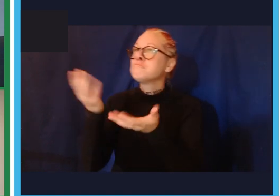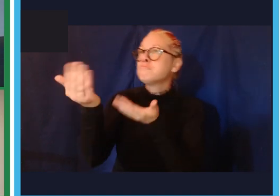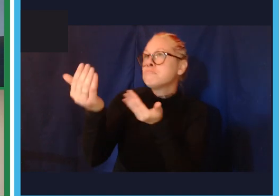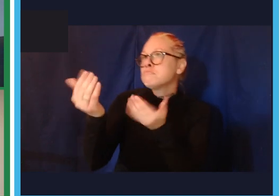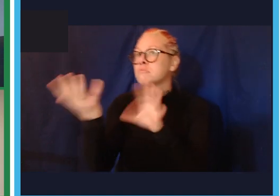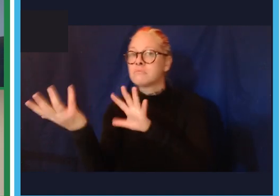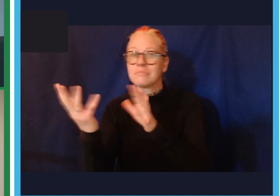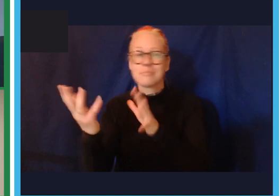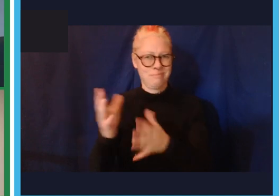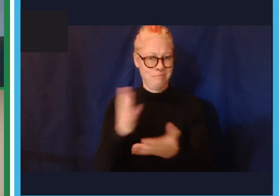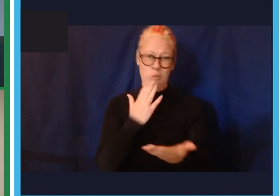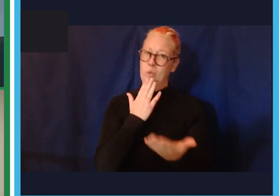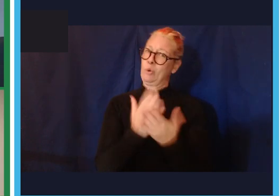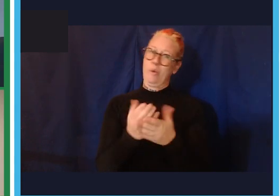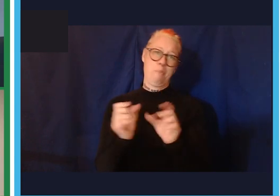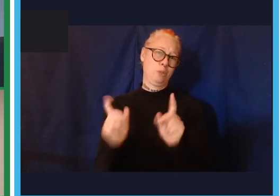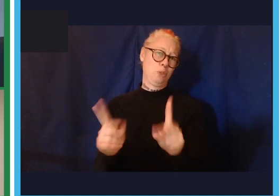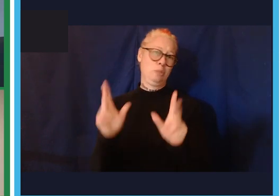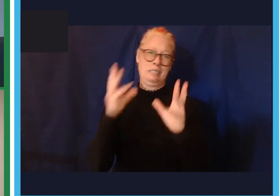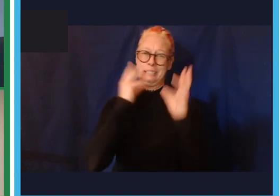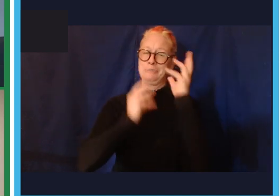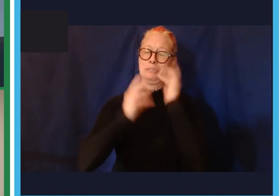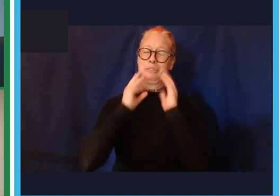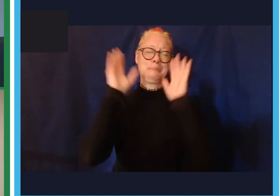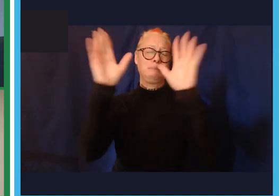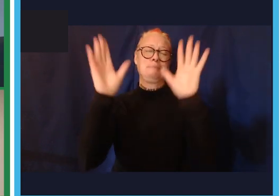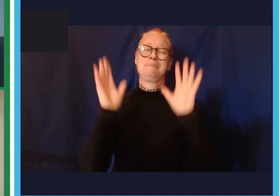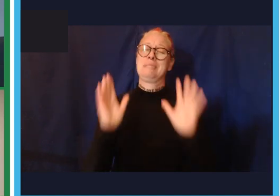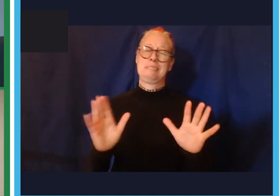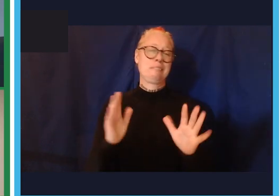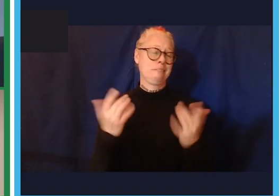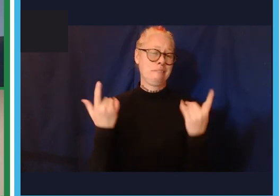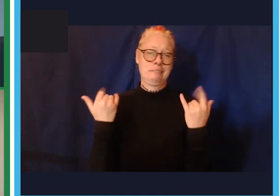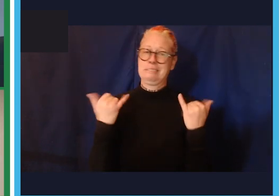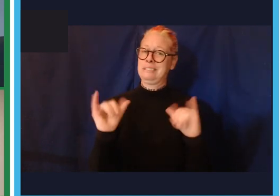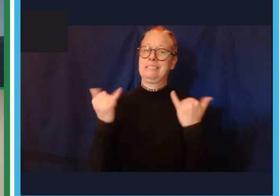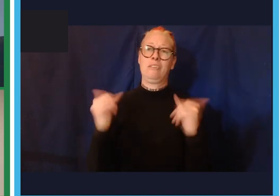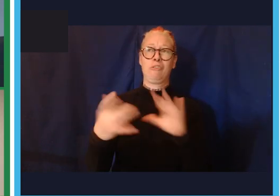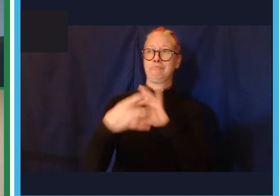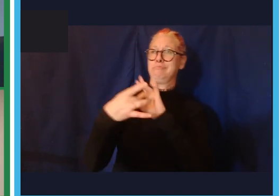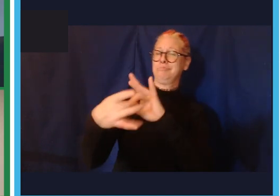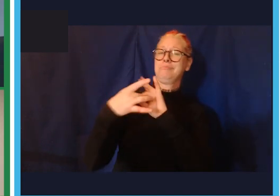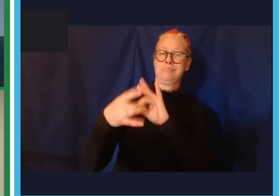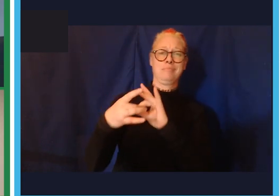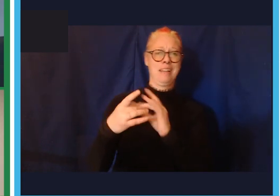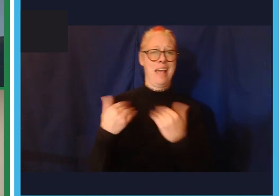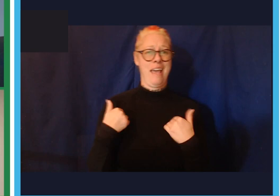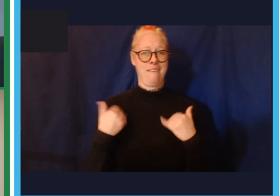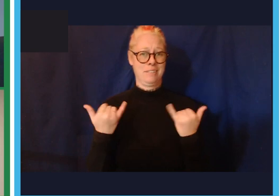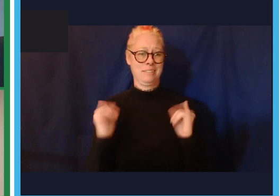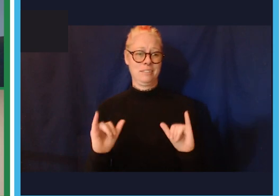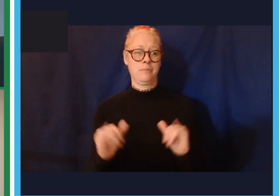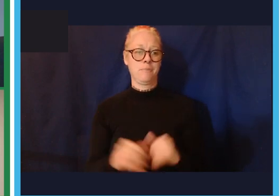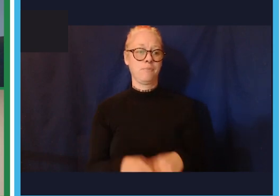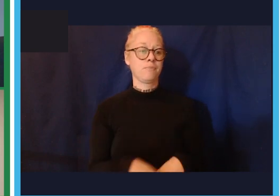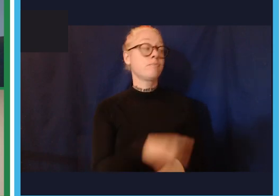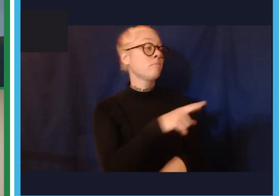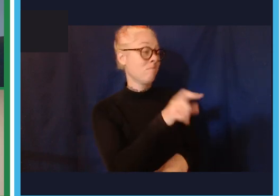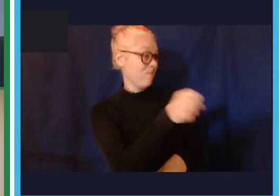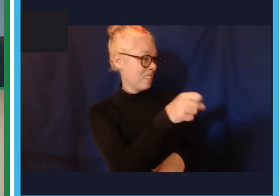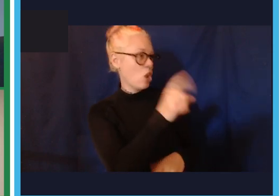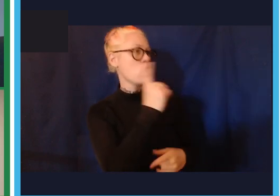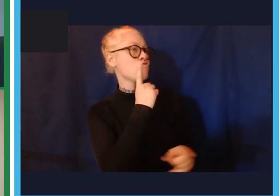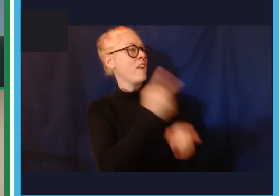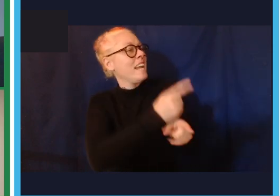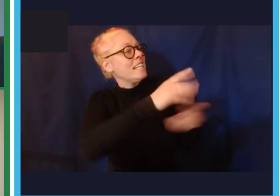that we like need, especially like for me, like it came at like a time when I just like understood my disability, and it like showed